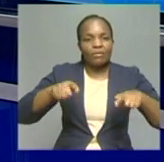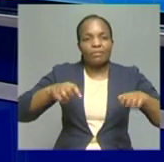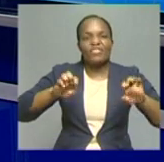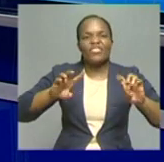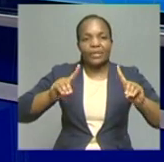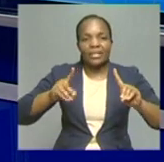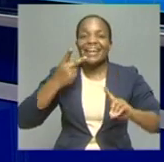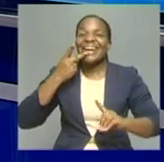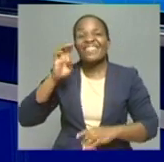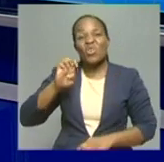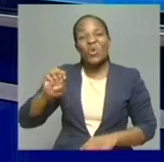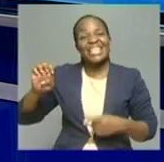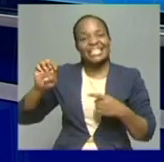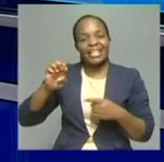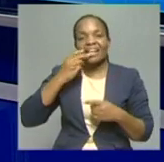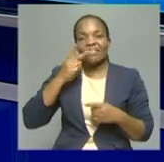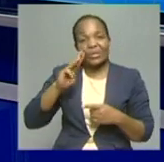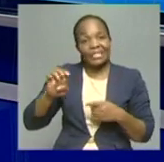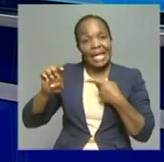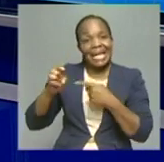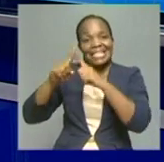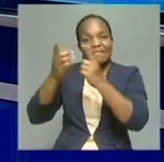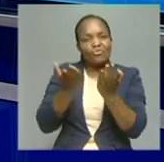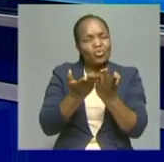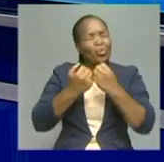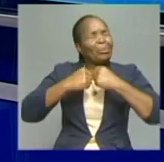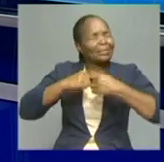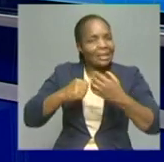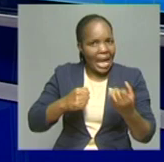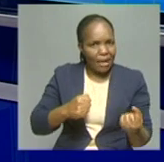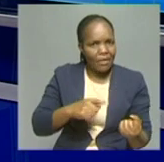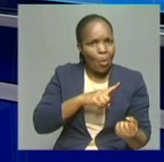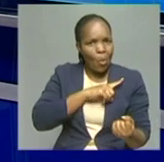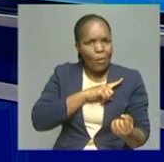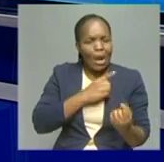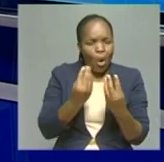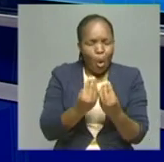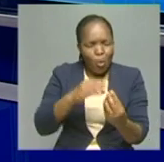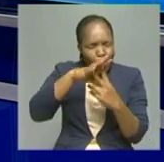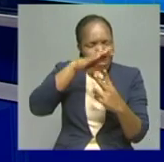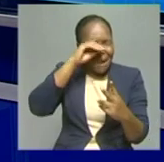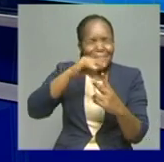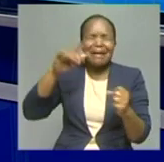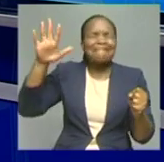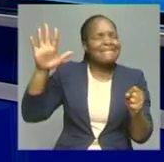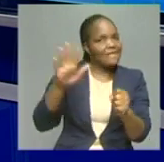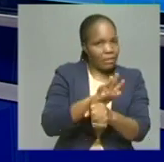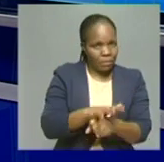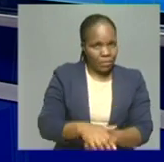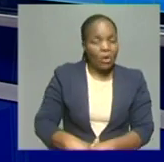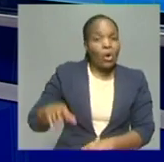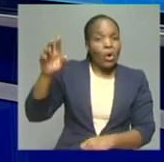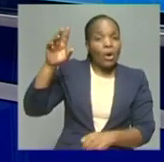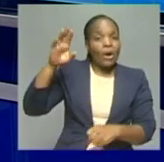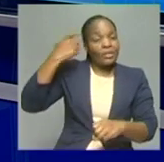Schools in the Kavango East region are experiencing a challenge of overpopulation. The learner-teacher ratio set by